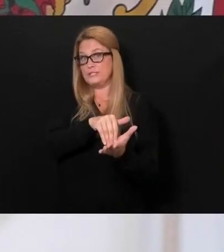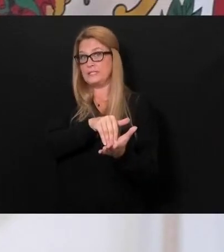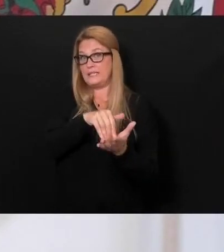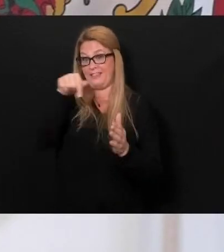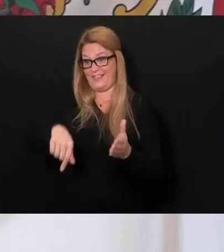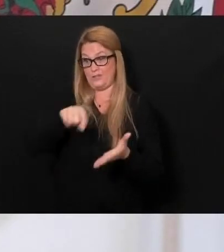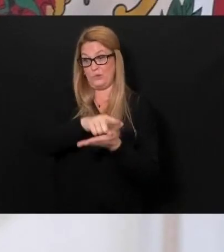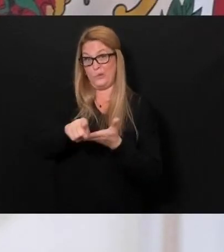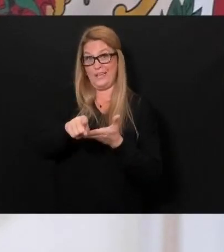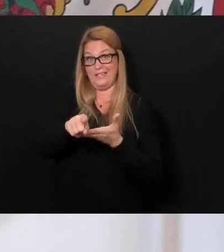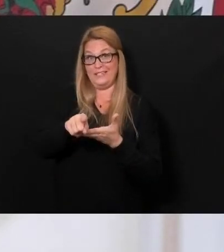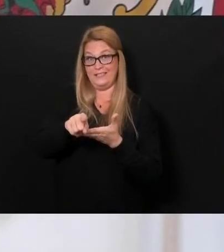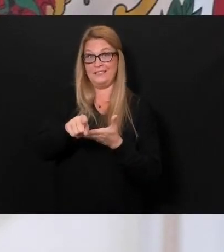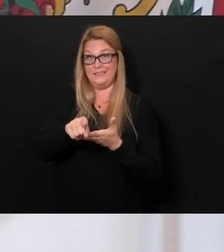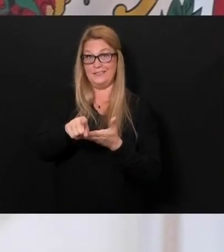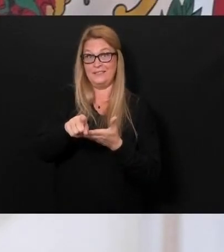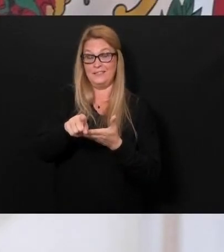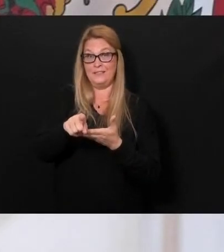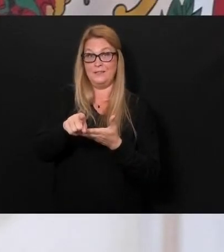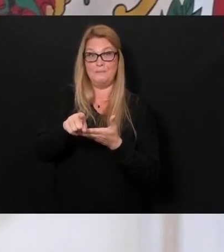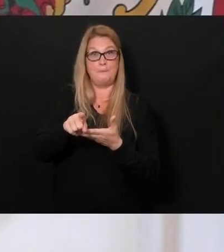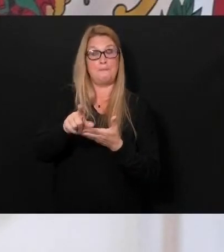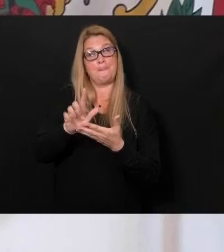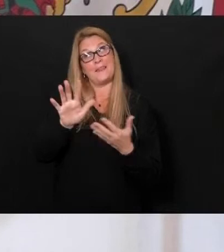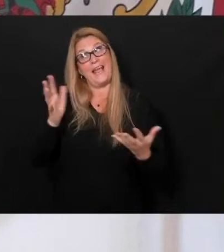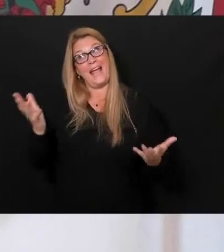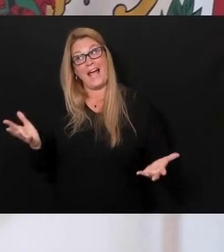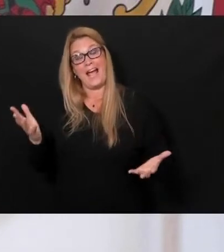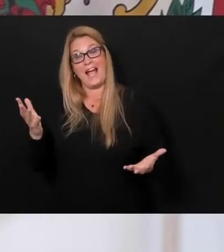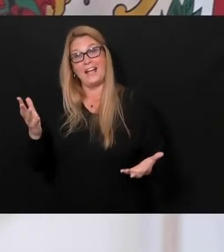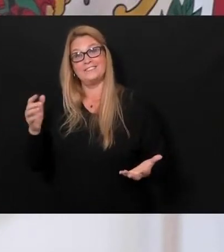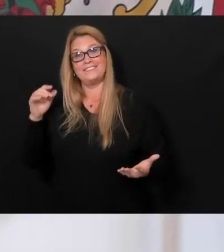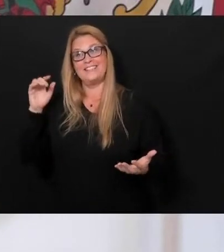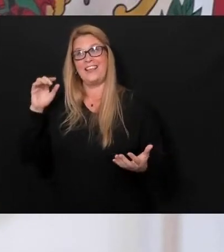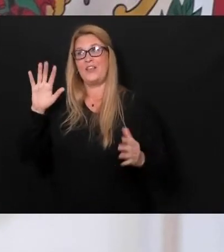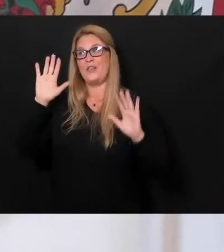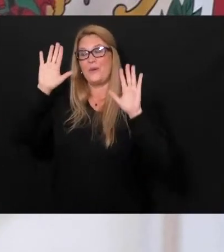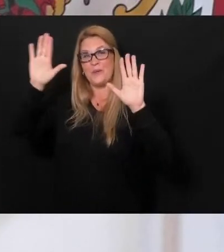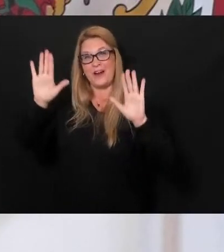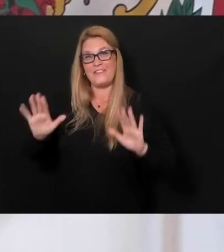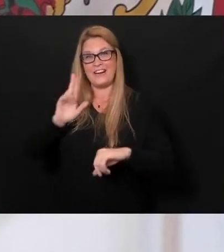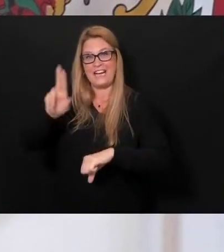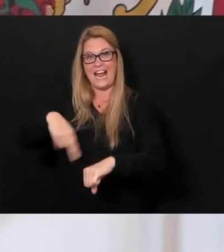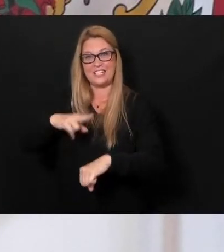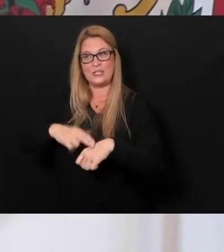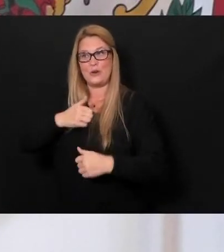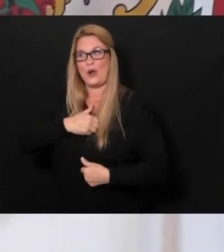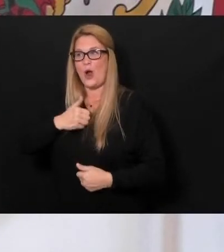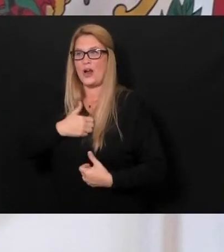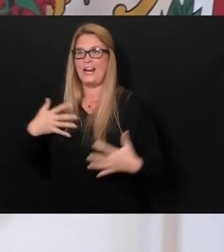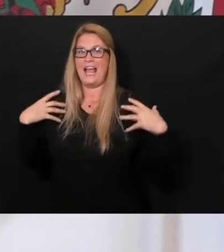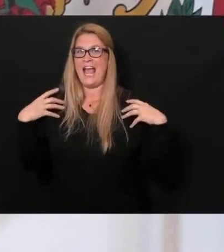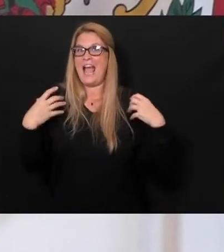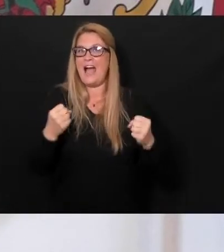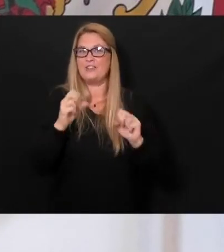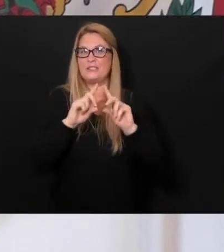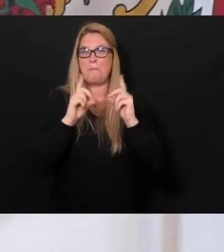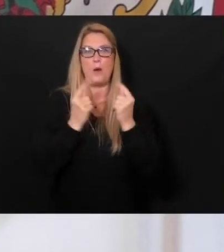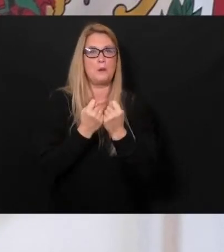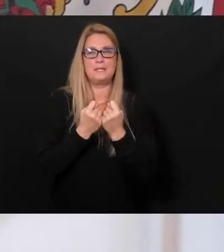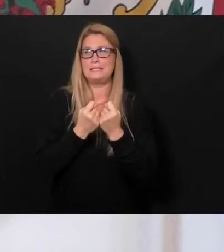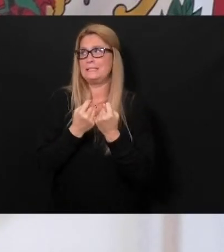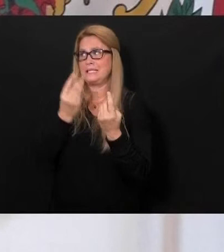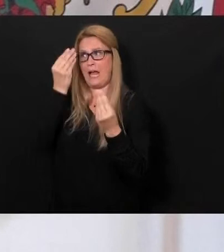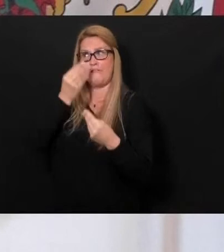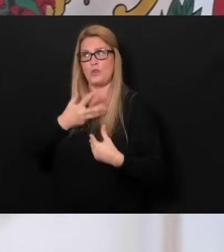this week in vaccines. I said, Jeff, our great National Guard and health departments and everything tell me